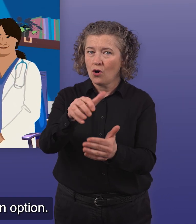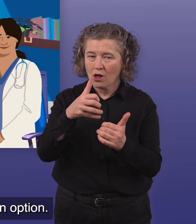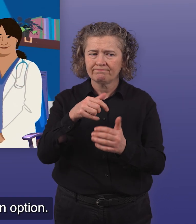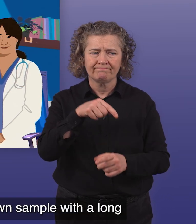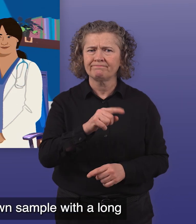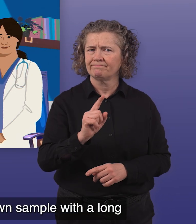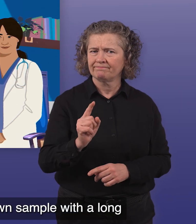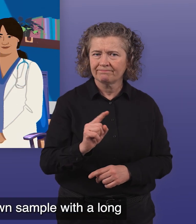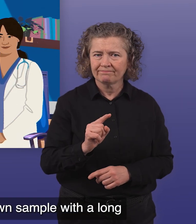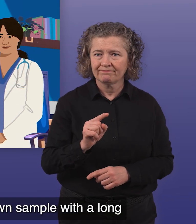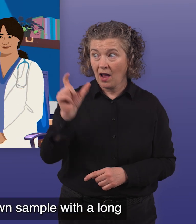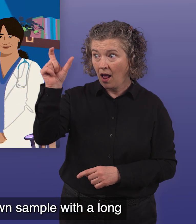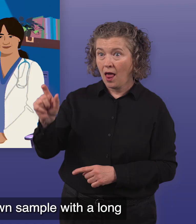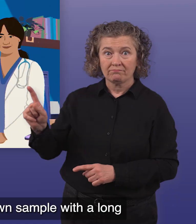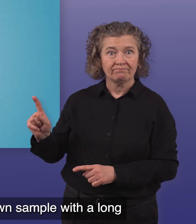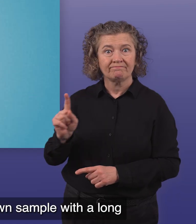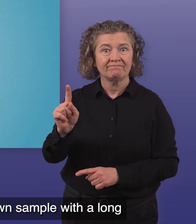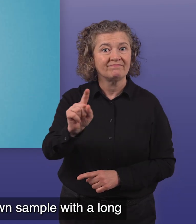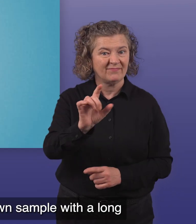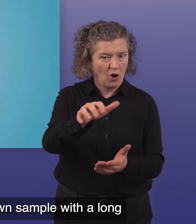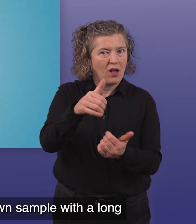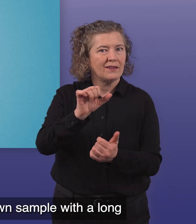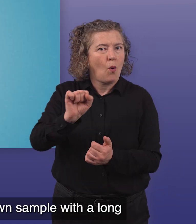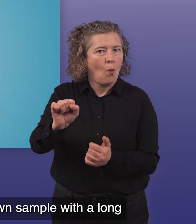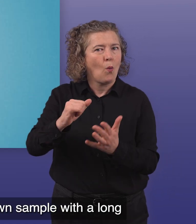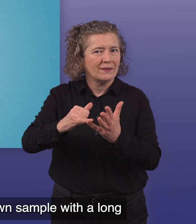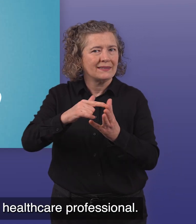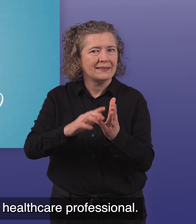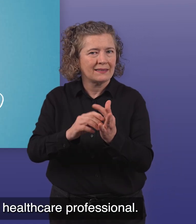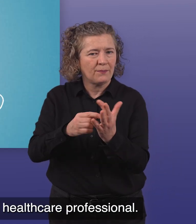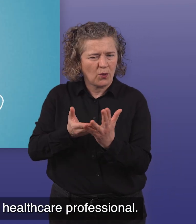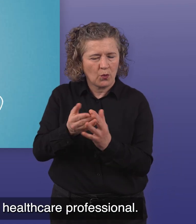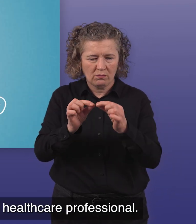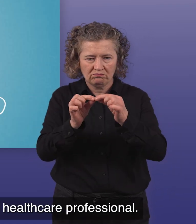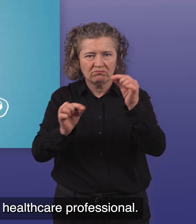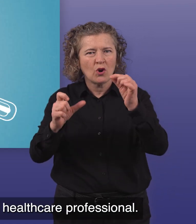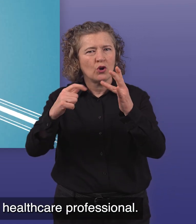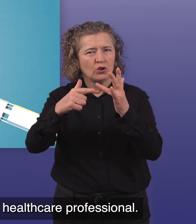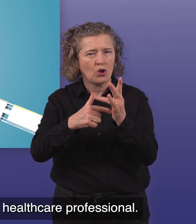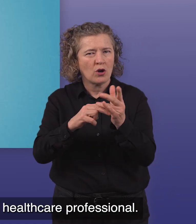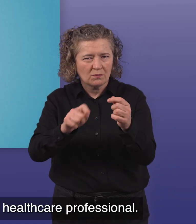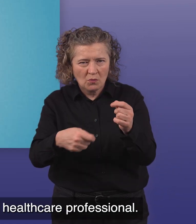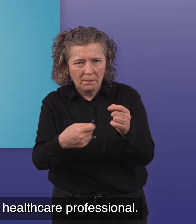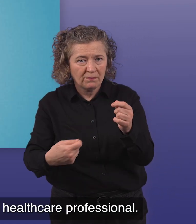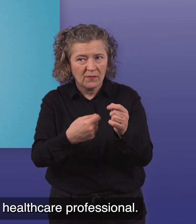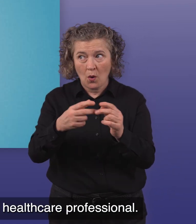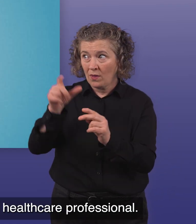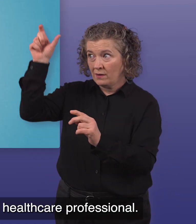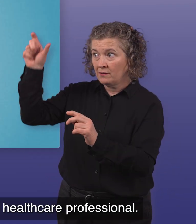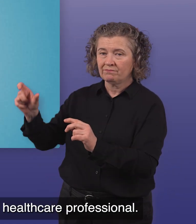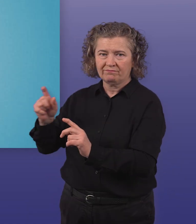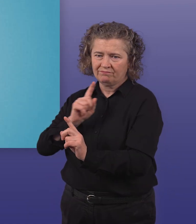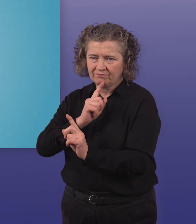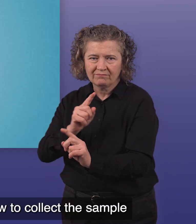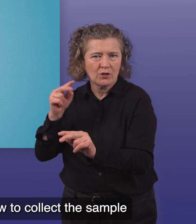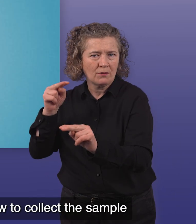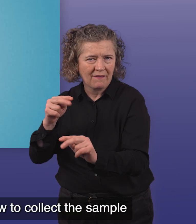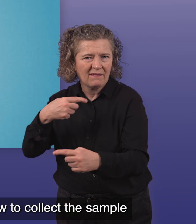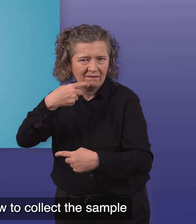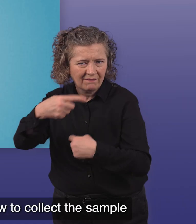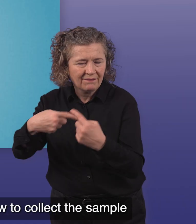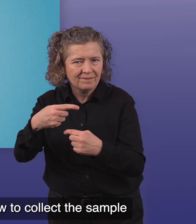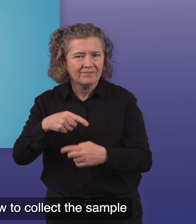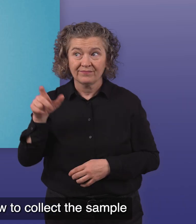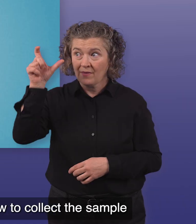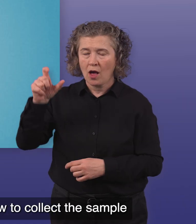an option. This is when the client takes their own sample with a long cotton swab under the supervision of a healthcare professional. The client